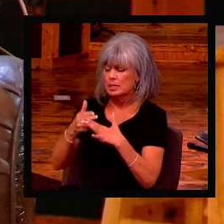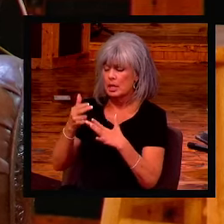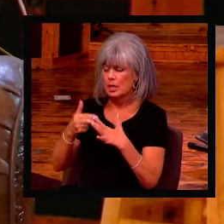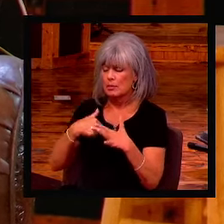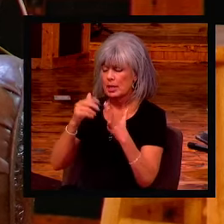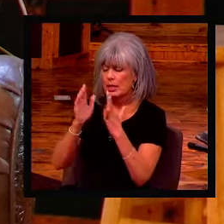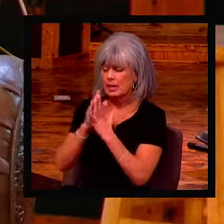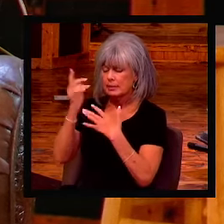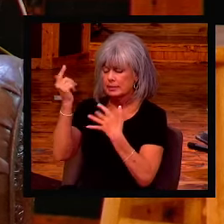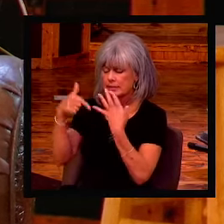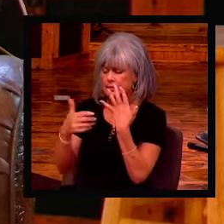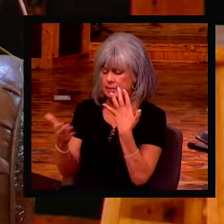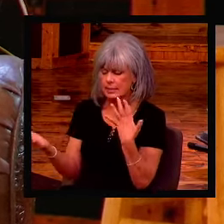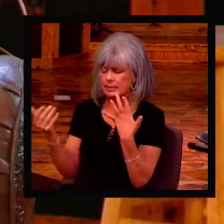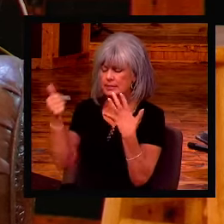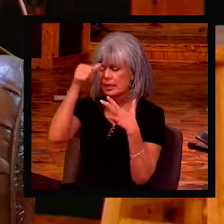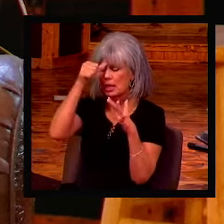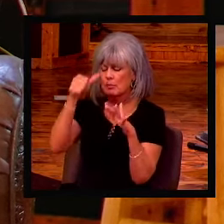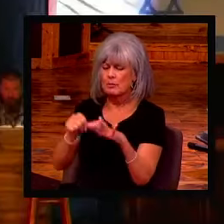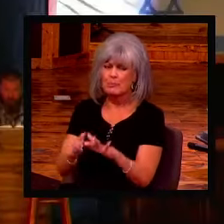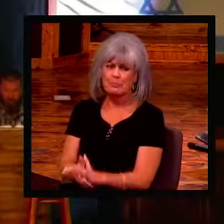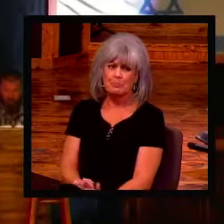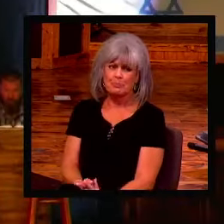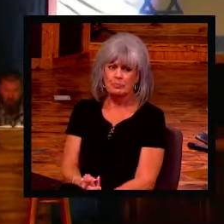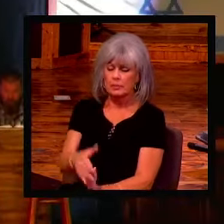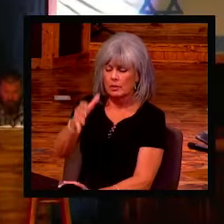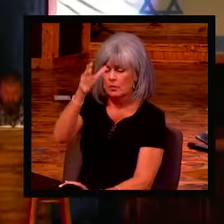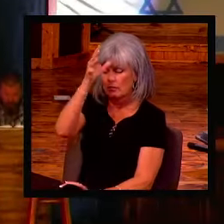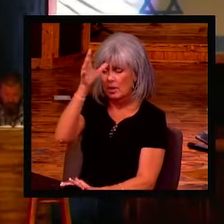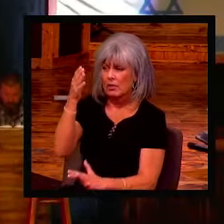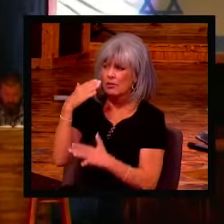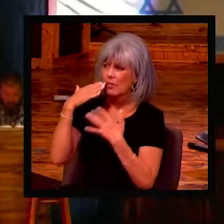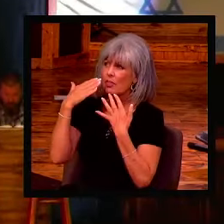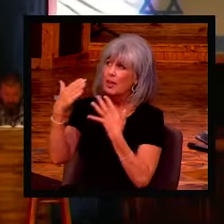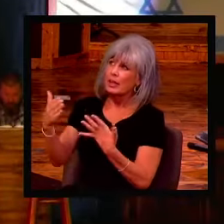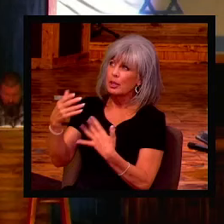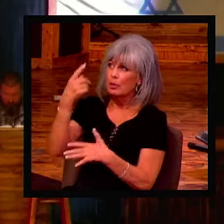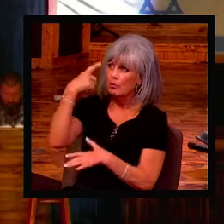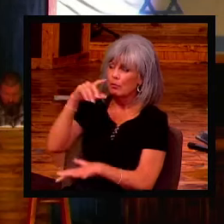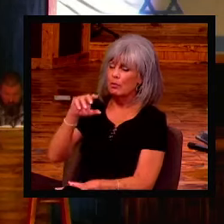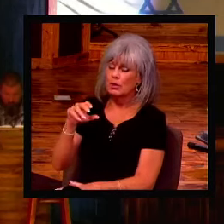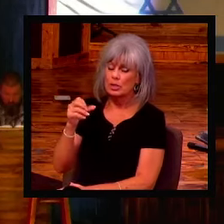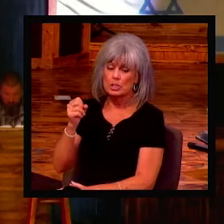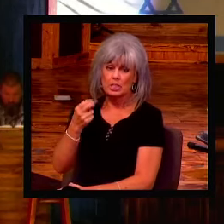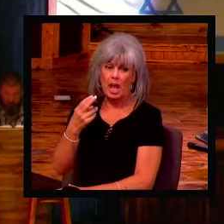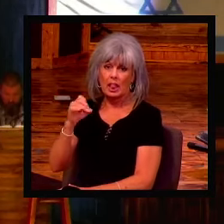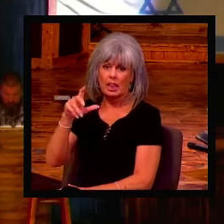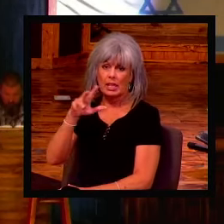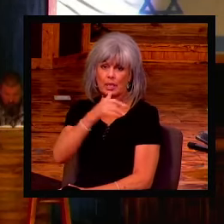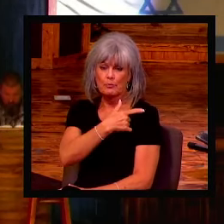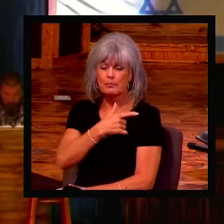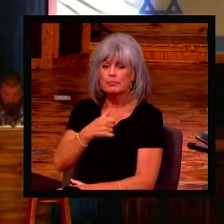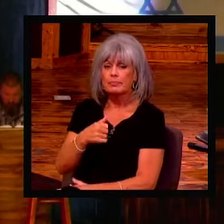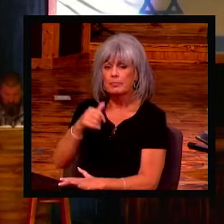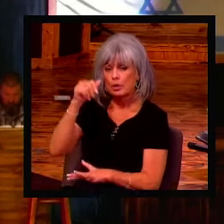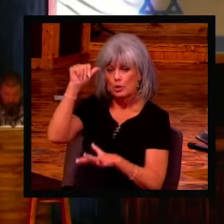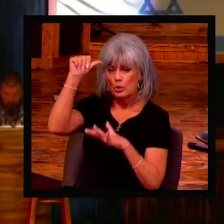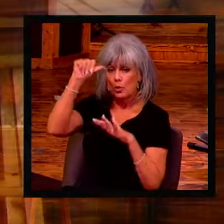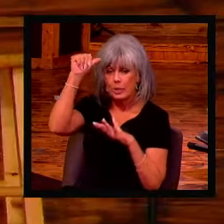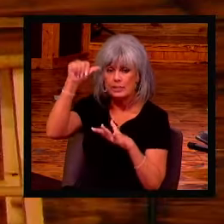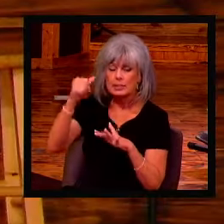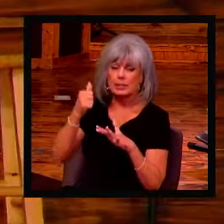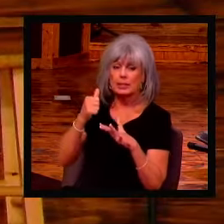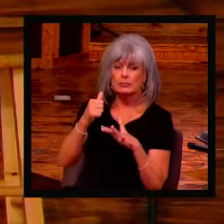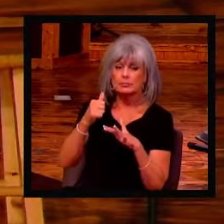things. Amen. Amen. Father, thank you for Shelly. Thank you for her boldness and courage and anointing that you've given her. What a